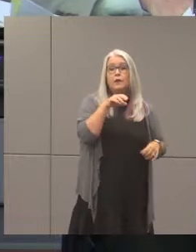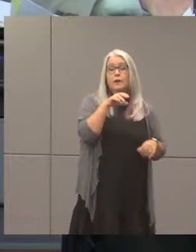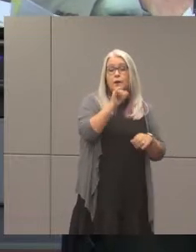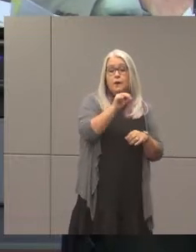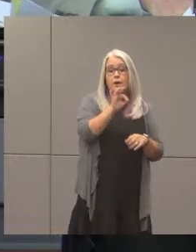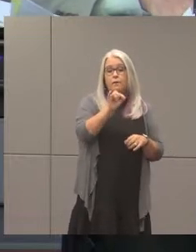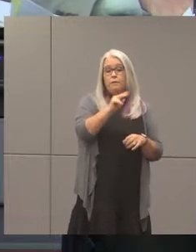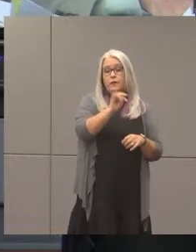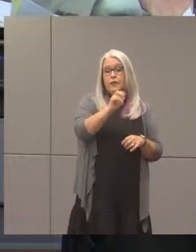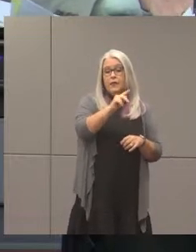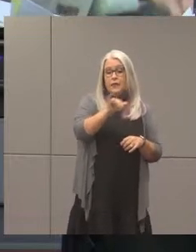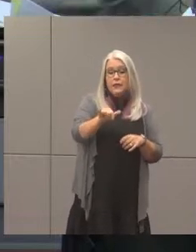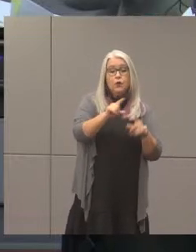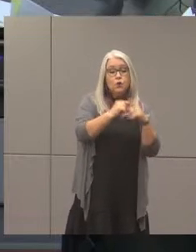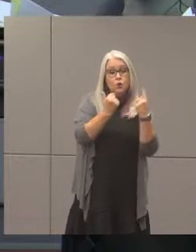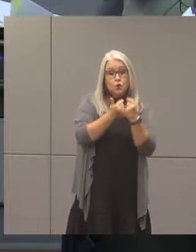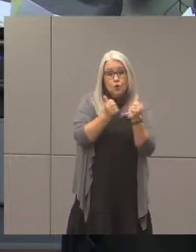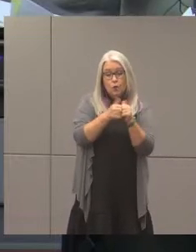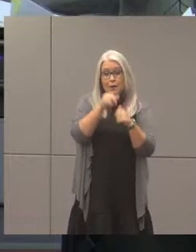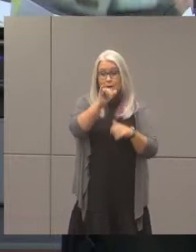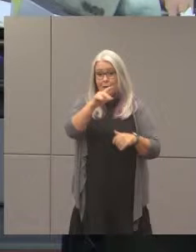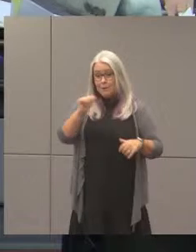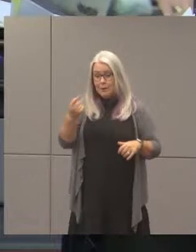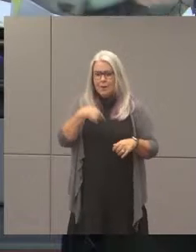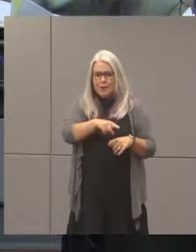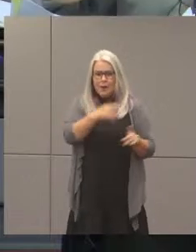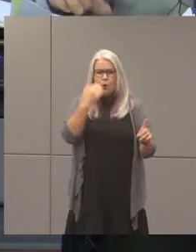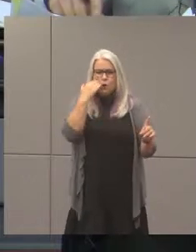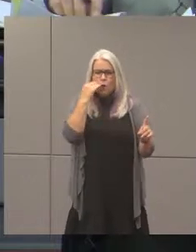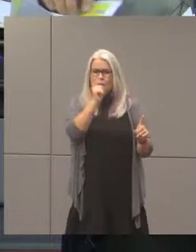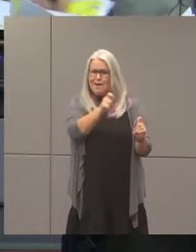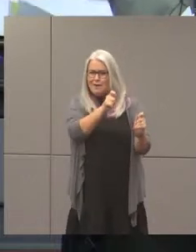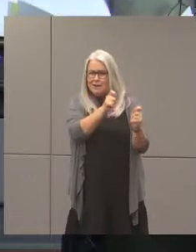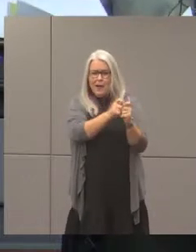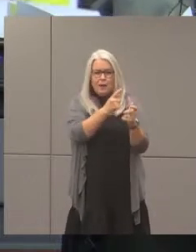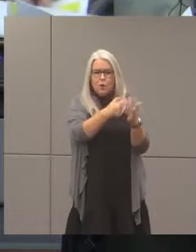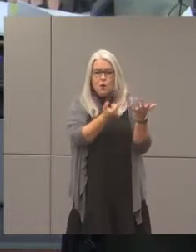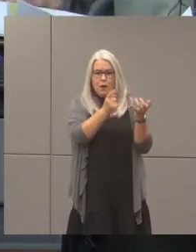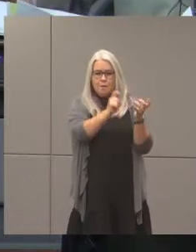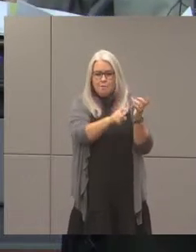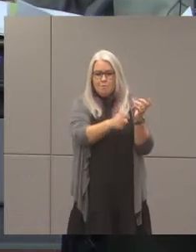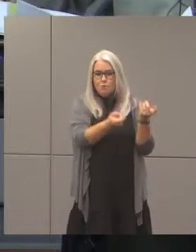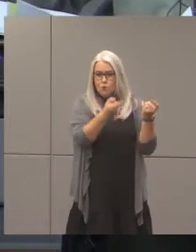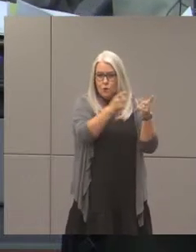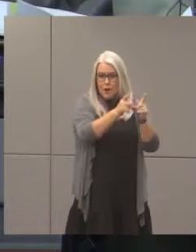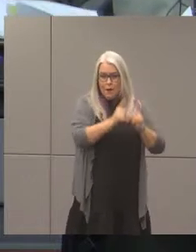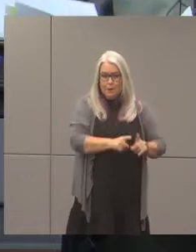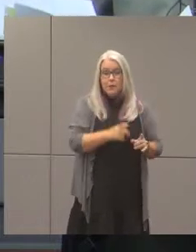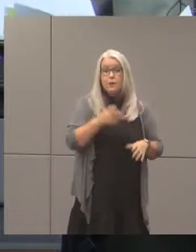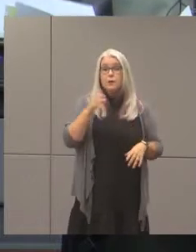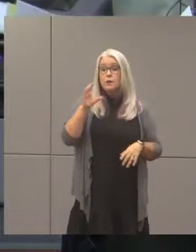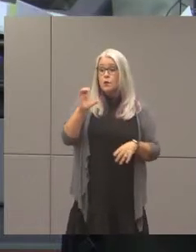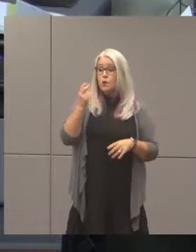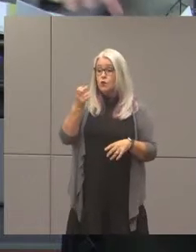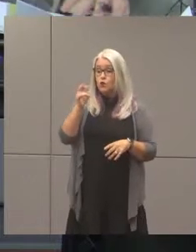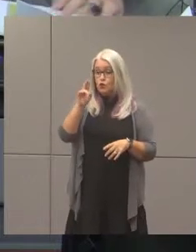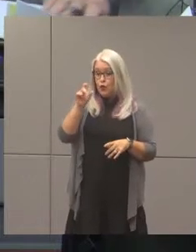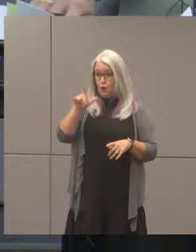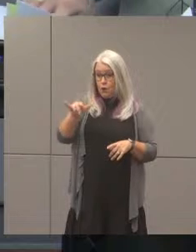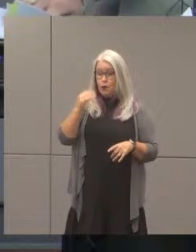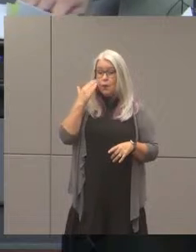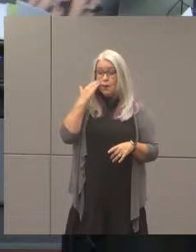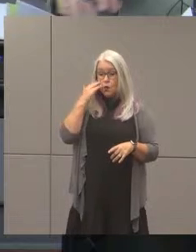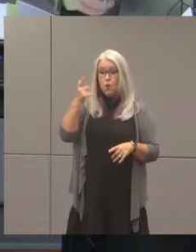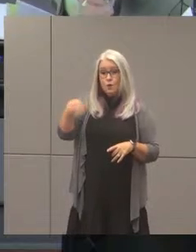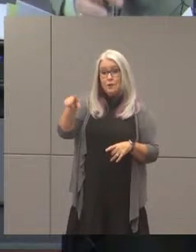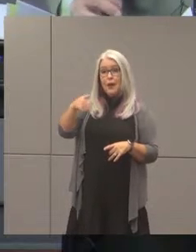IT because they would know exactly what needed to happen. So Cheryl is aware of that, and